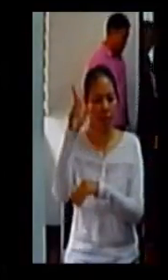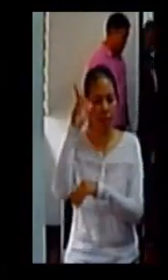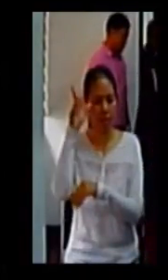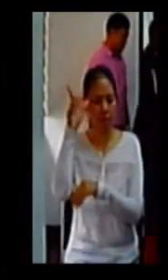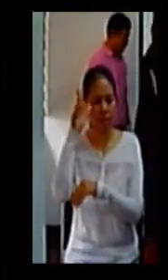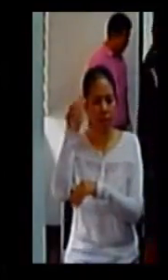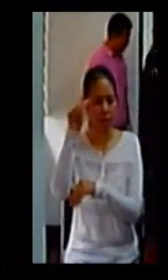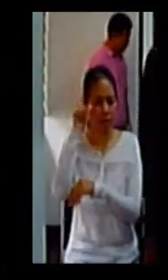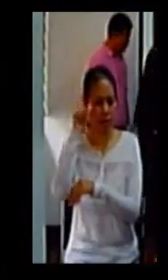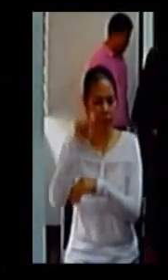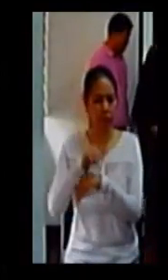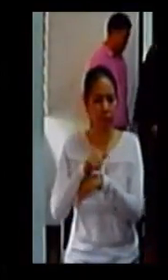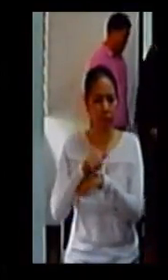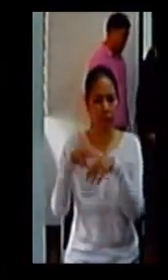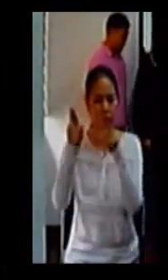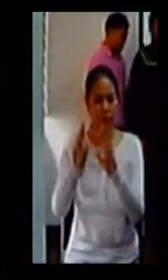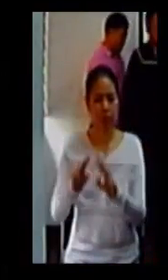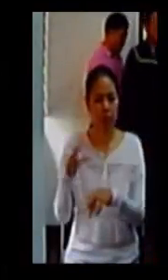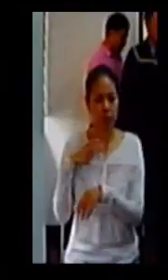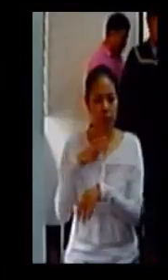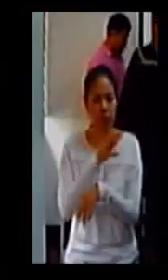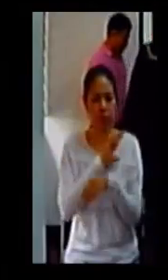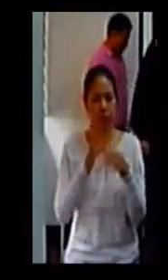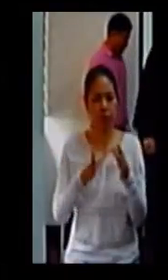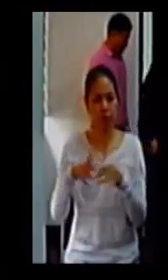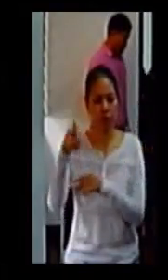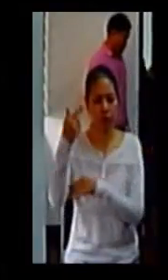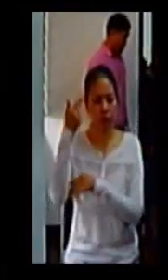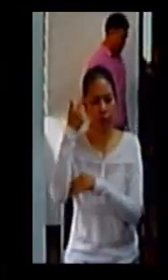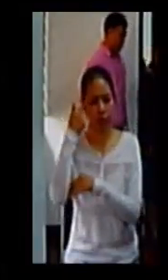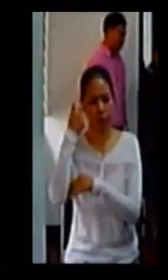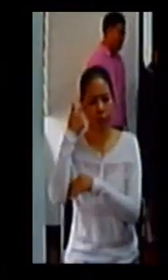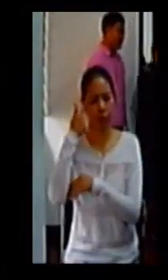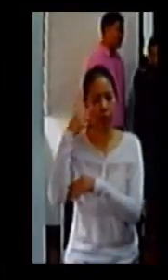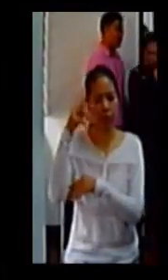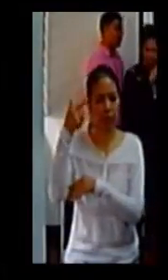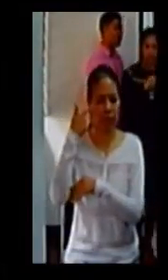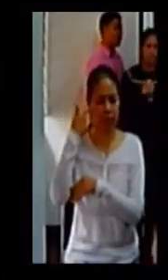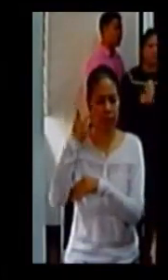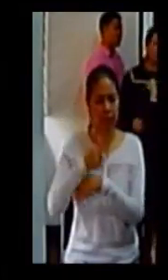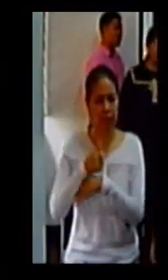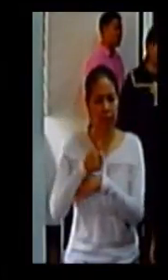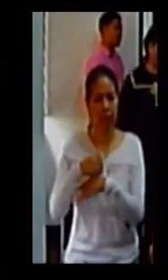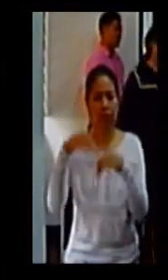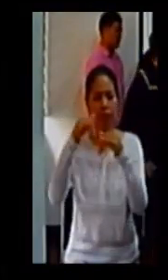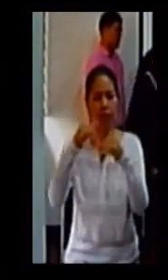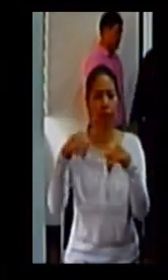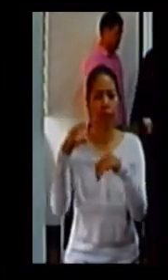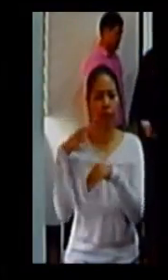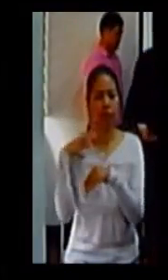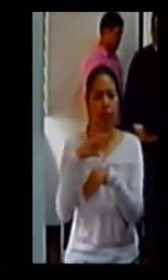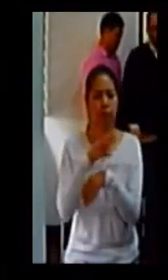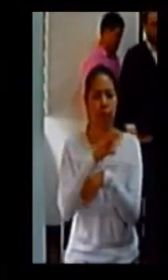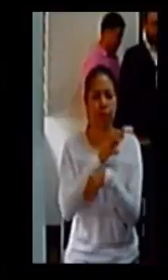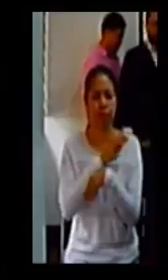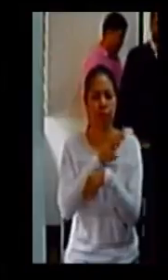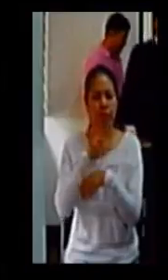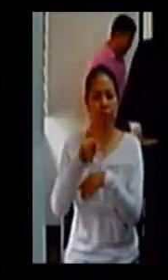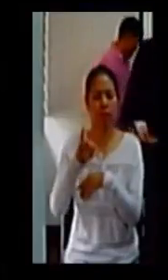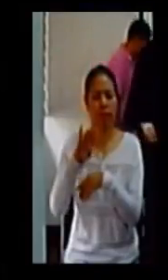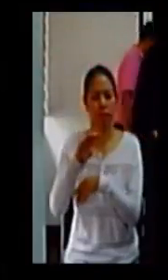Armamento, Honorable Commissioner Gwendolyn L.L. Pimentel Gana, Inquiry Panel Chairman of the NICC,